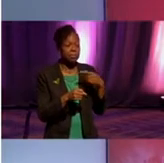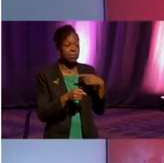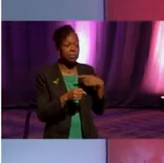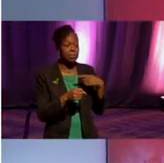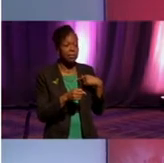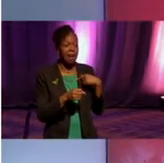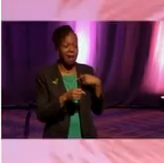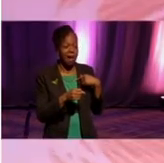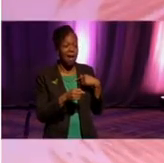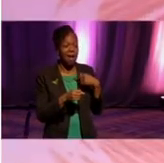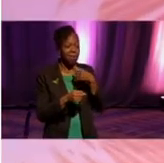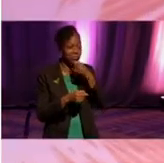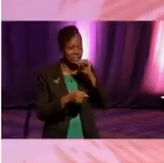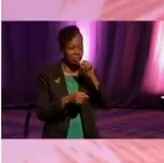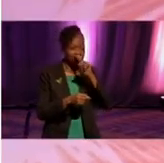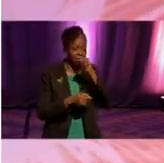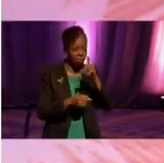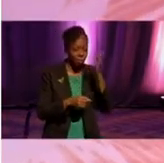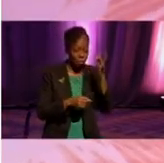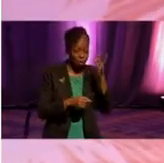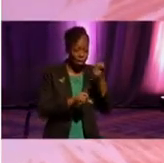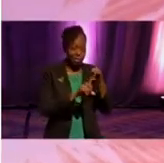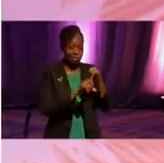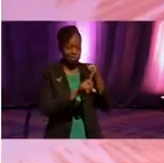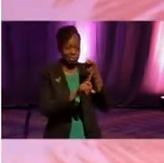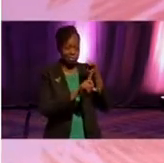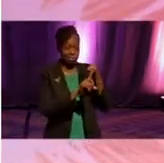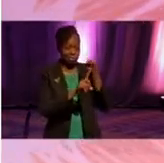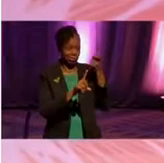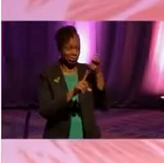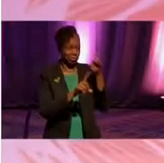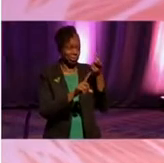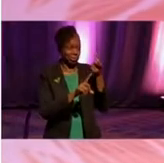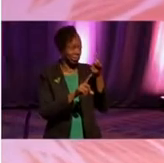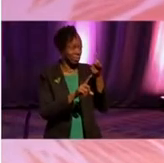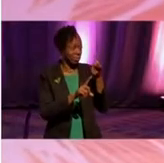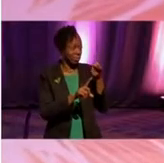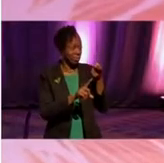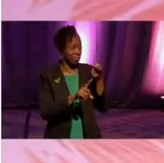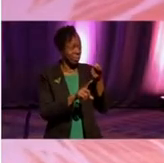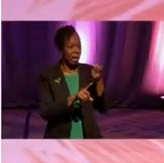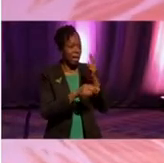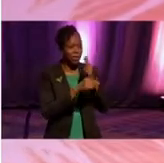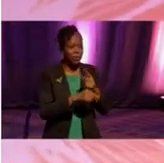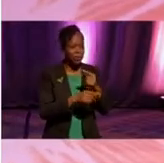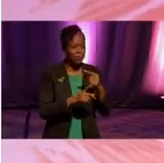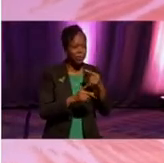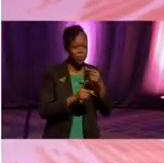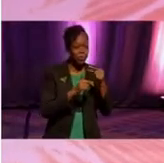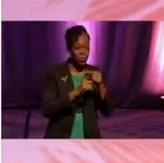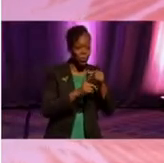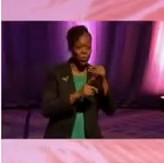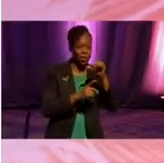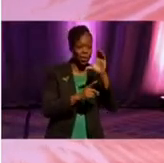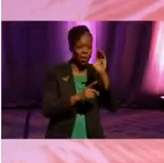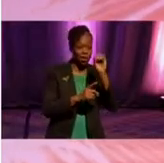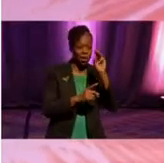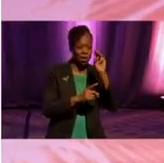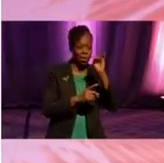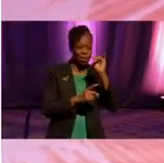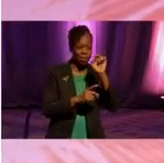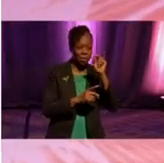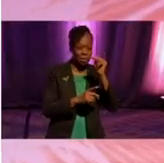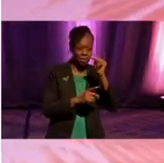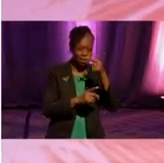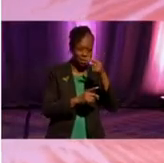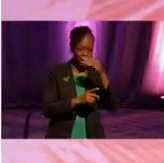that question because we're coming out of, I'm saying we're coming out because I believe that we're coming out of this with COVID. Yes,